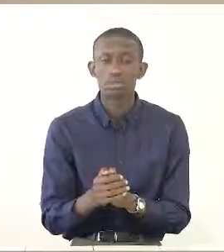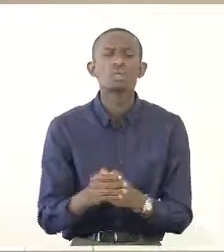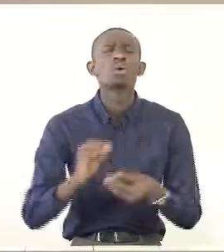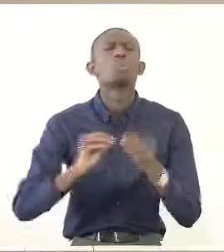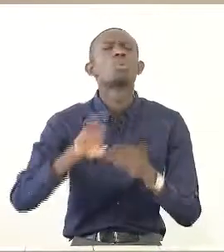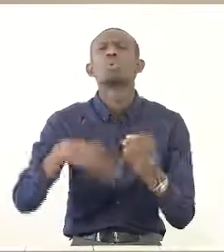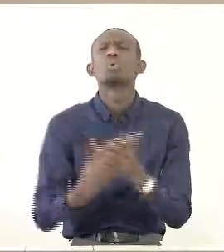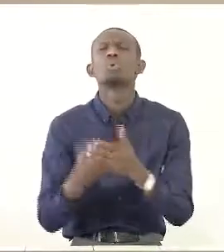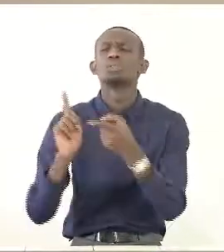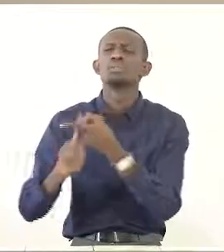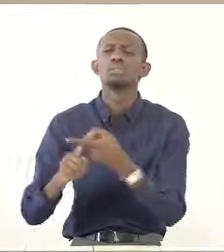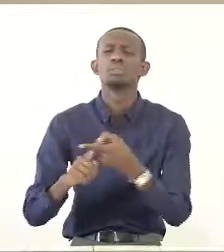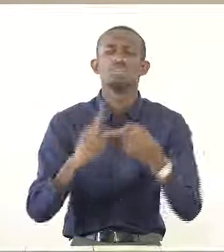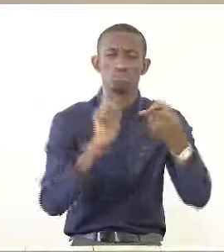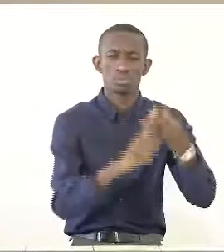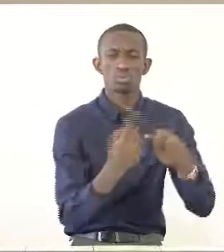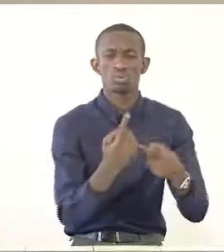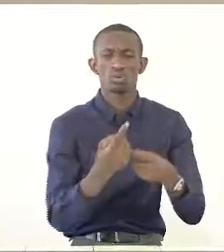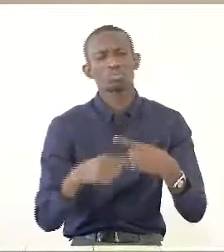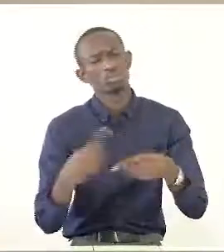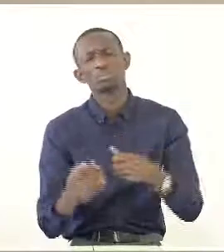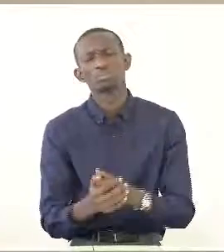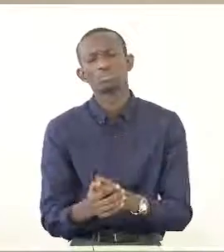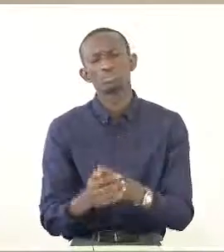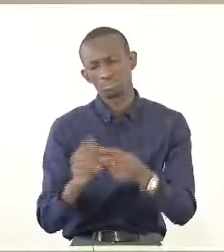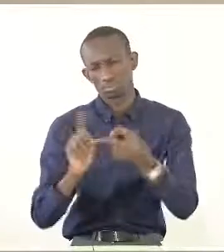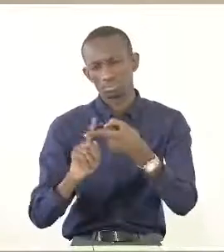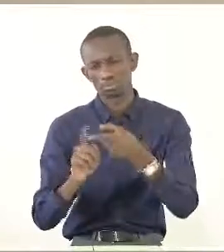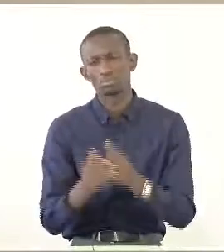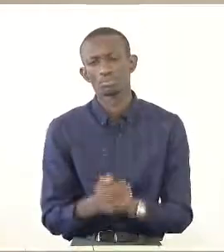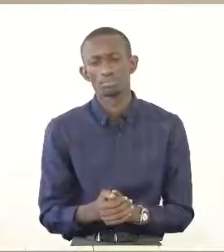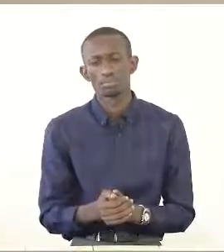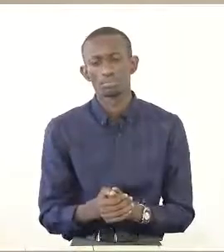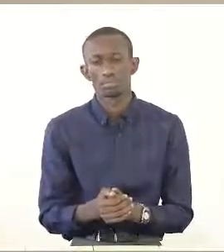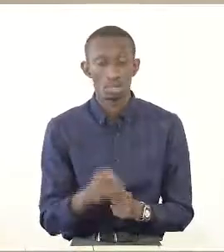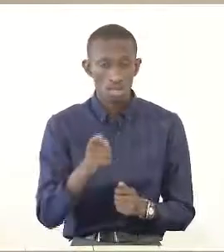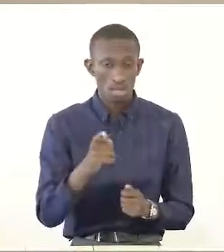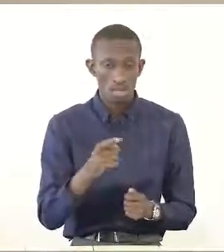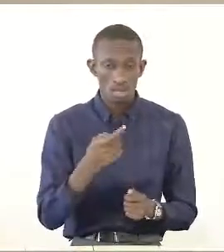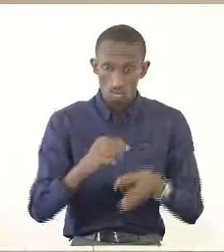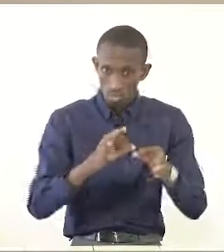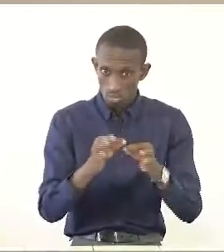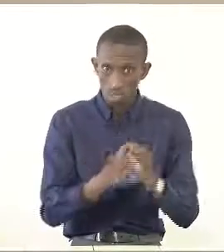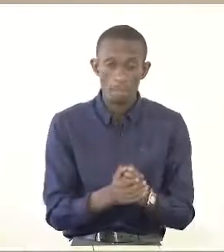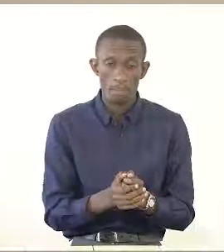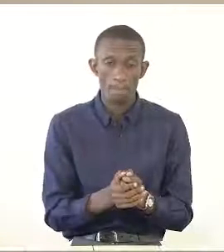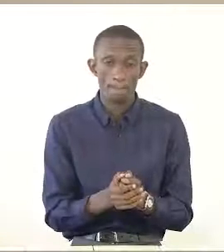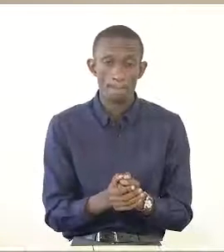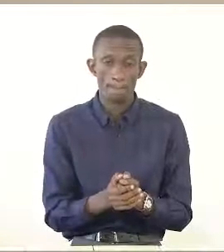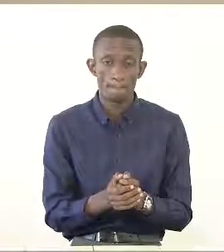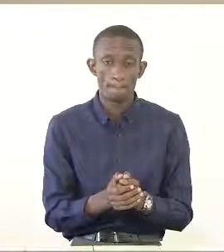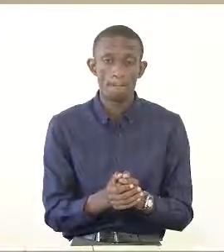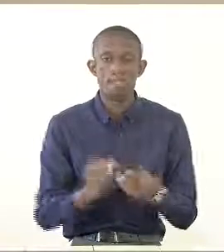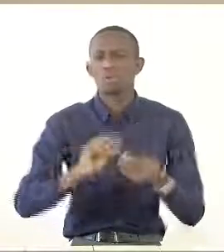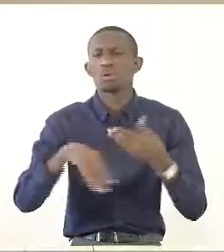positive. Still, the expression will be positive. So knowing that my expression is always a positive,